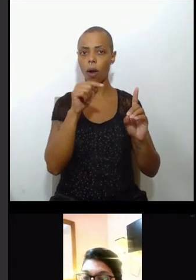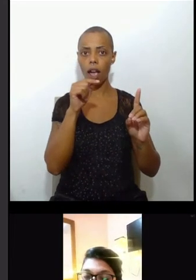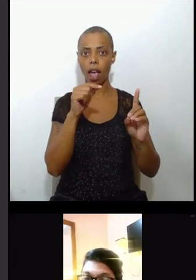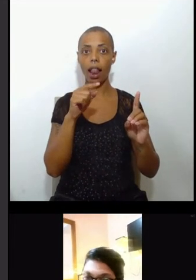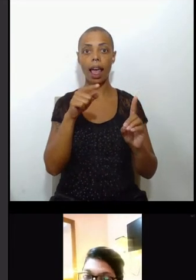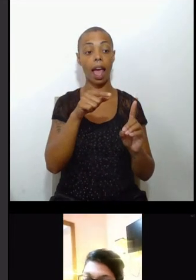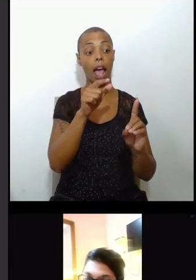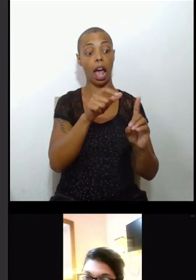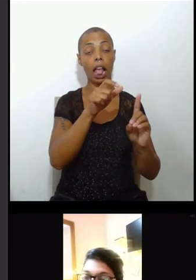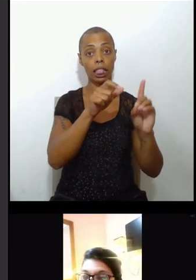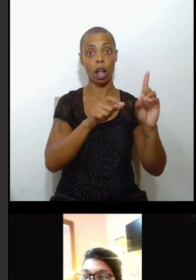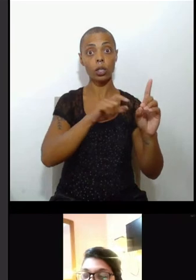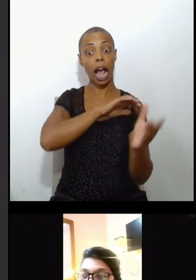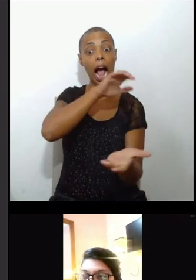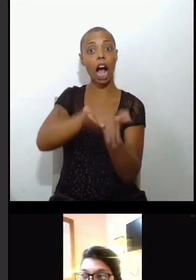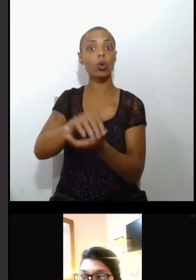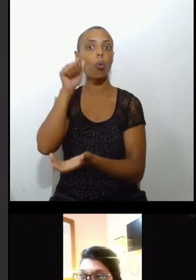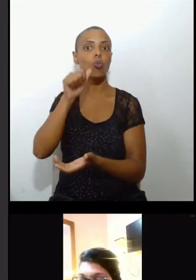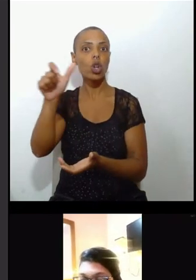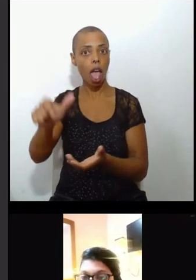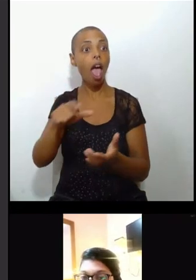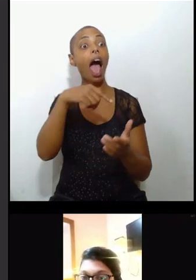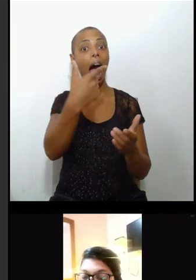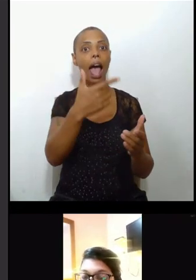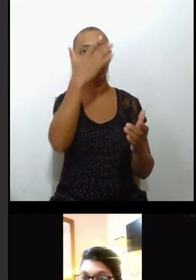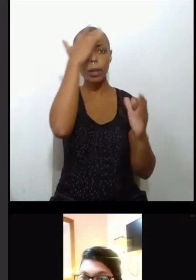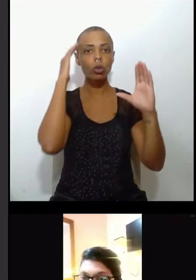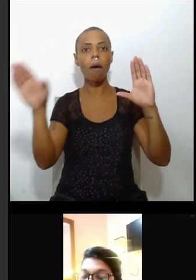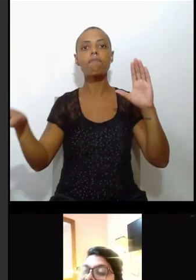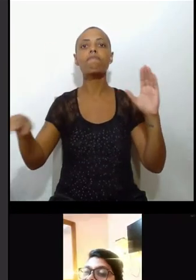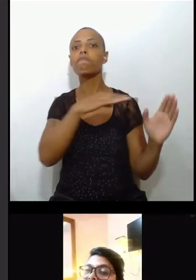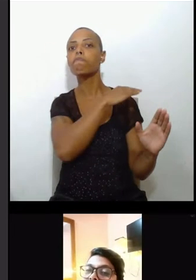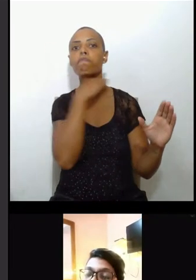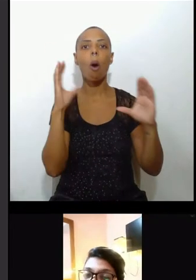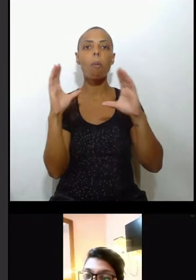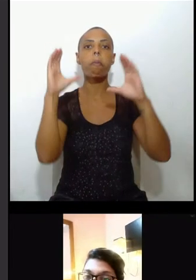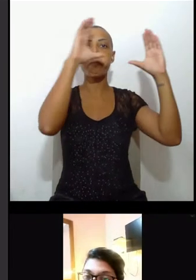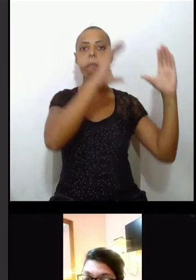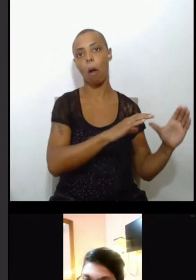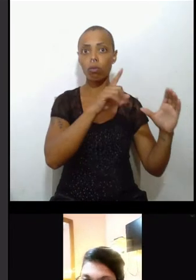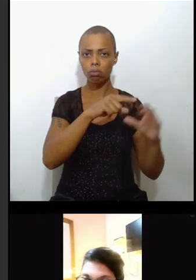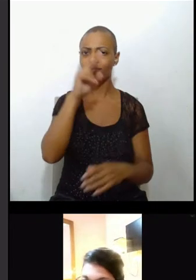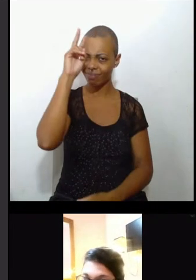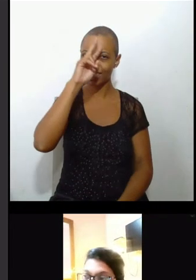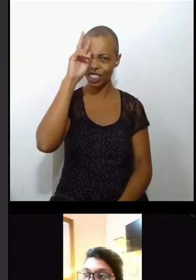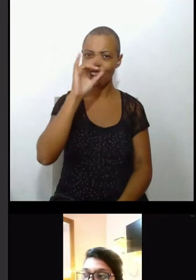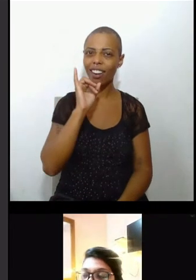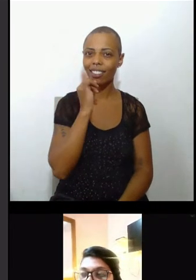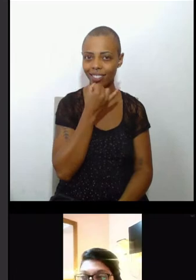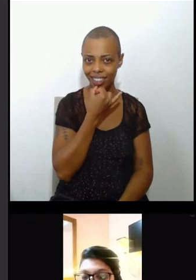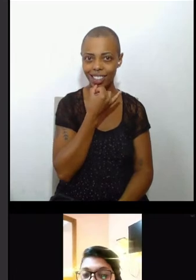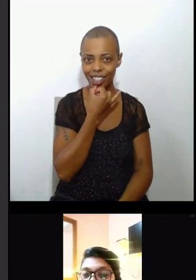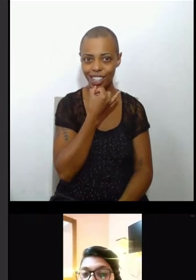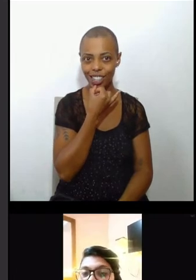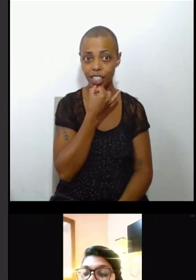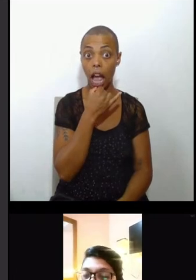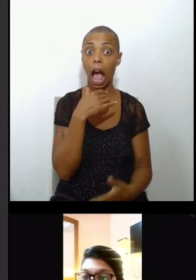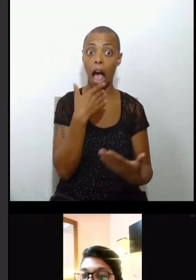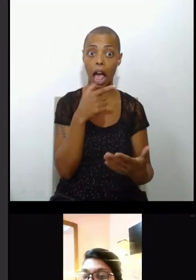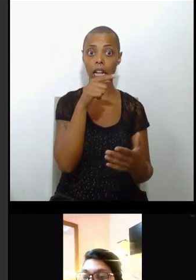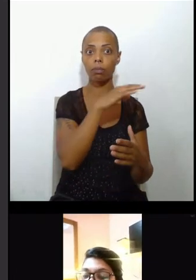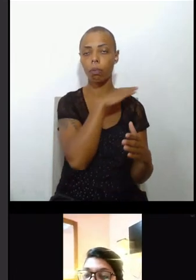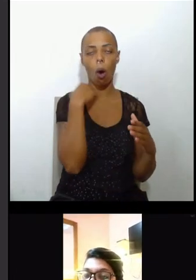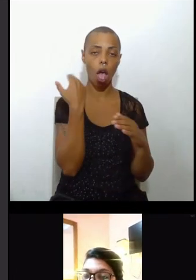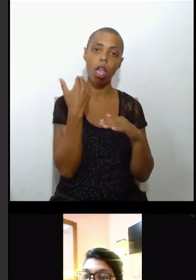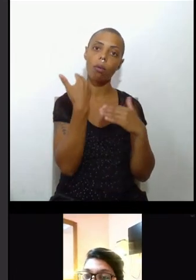Krishna who's our God he converts himself into a woman and gets married to aravan and the trans woman